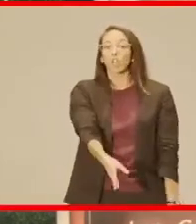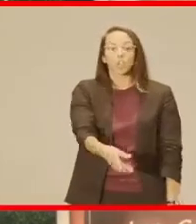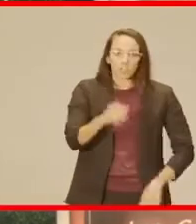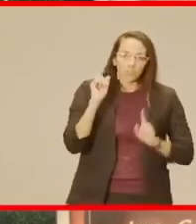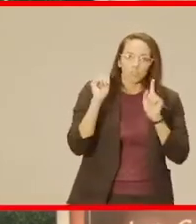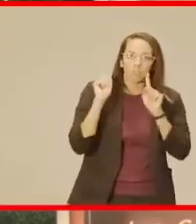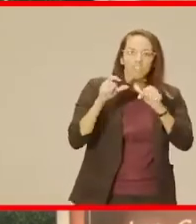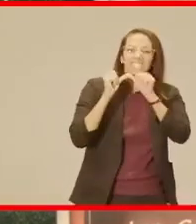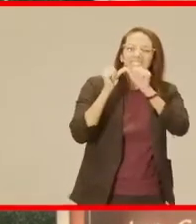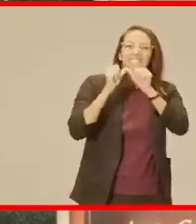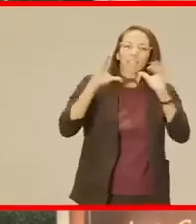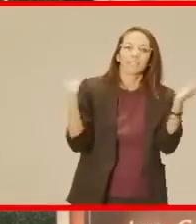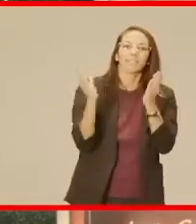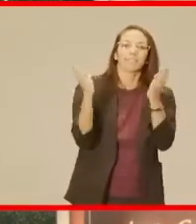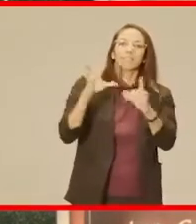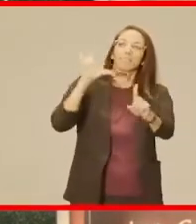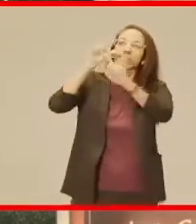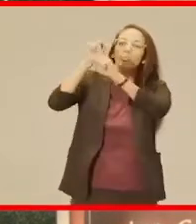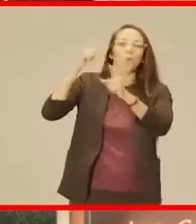goals.